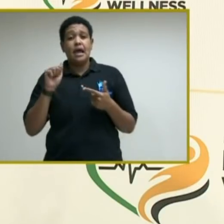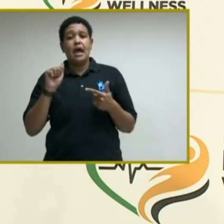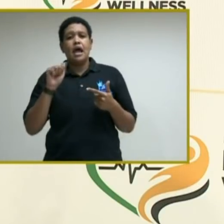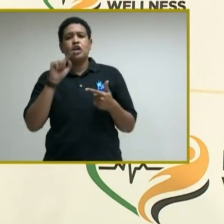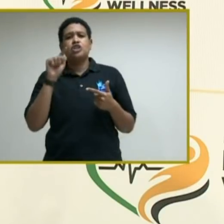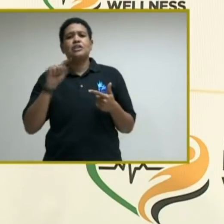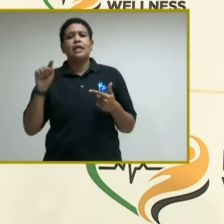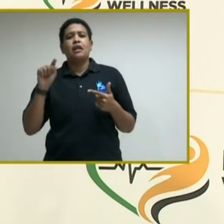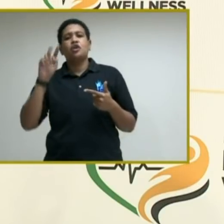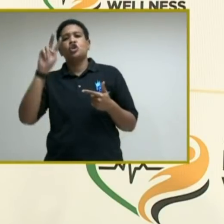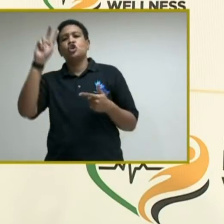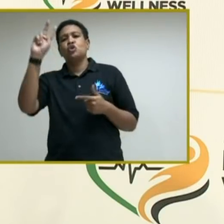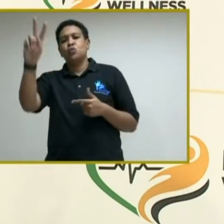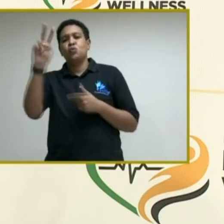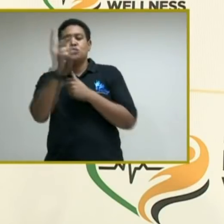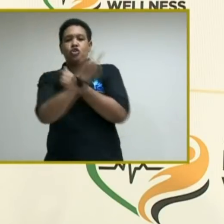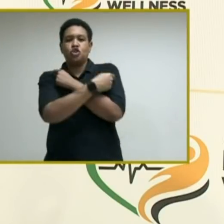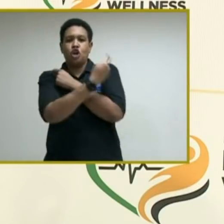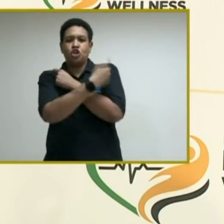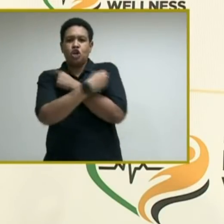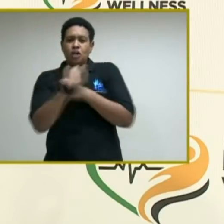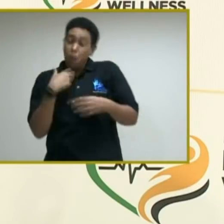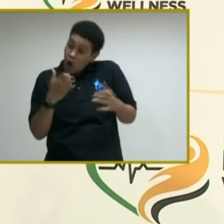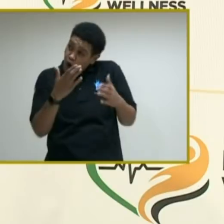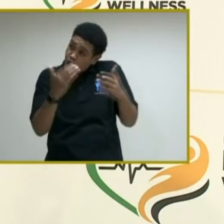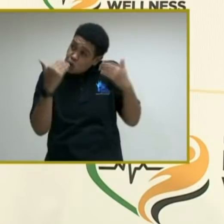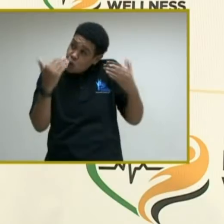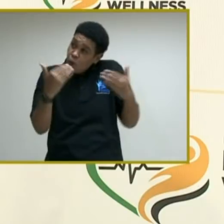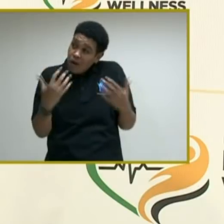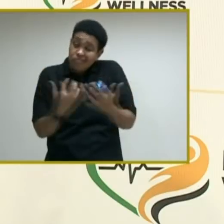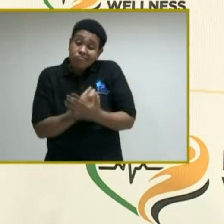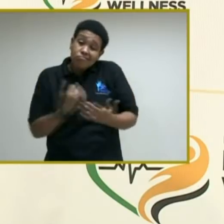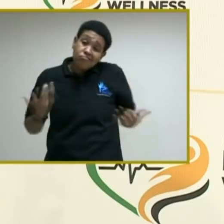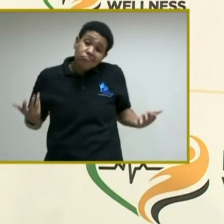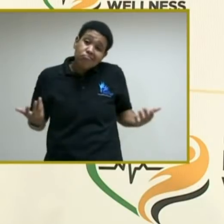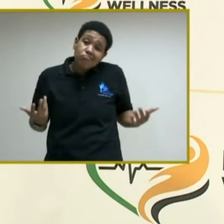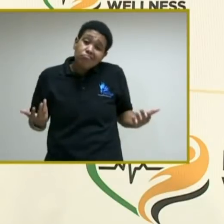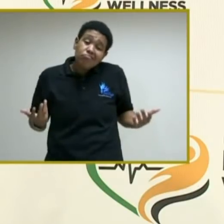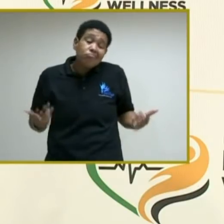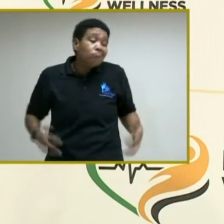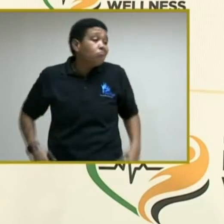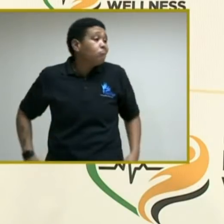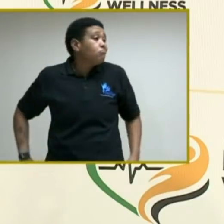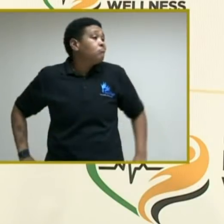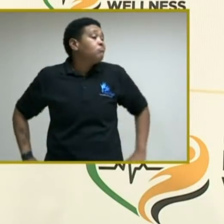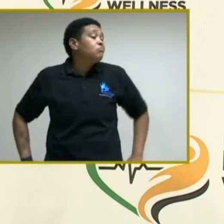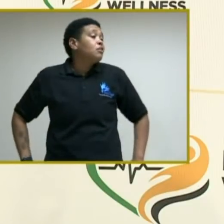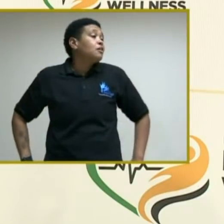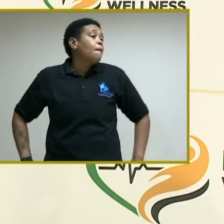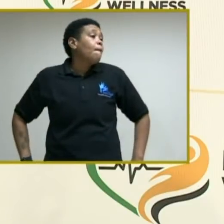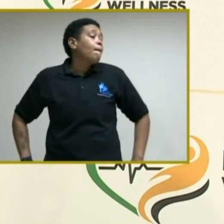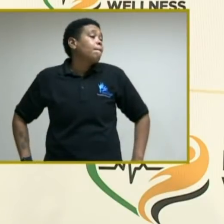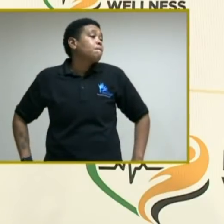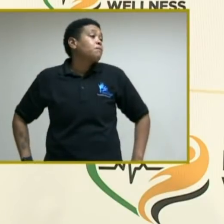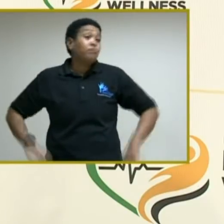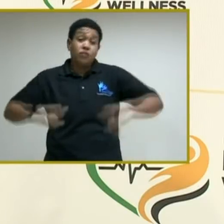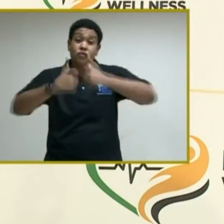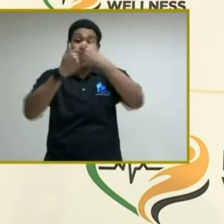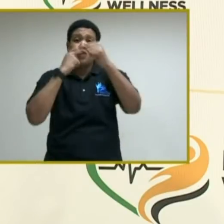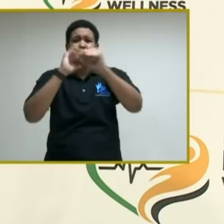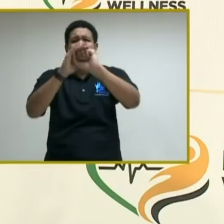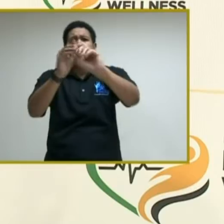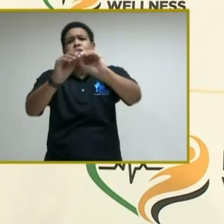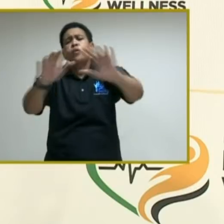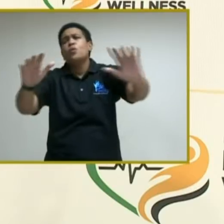just, again, encourage us to take advantage of that. The challenge of COVID-19, of course, remains